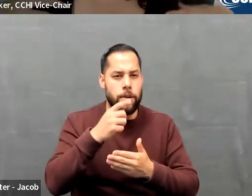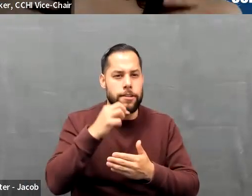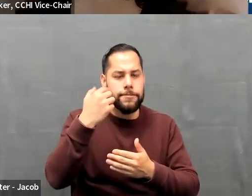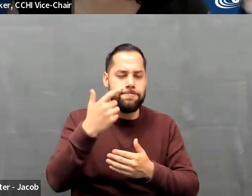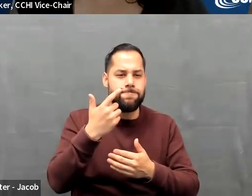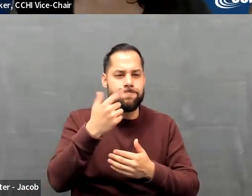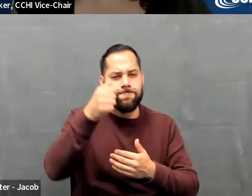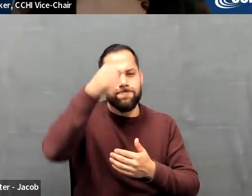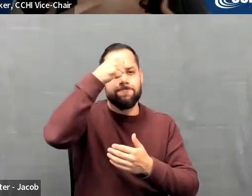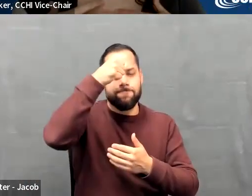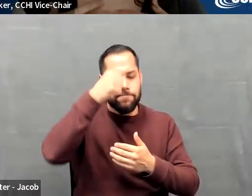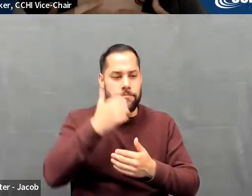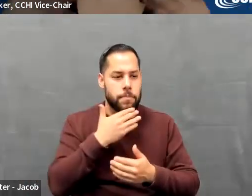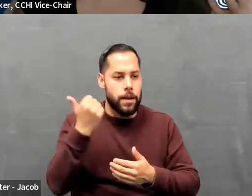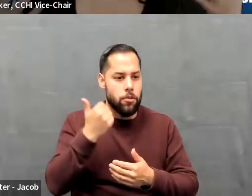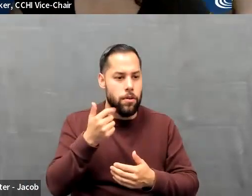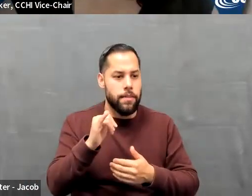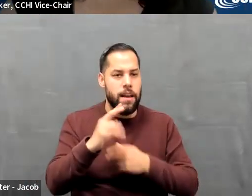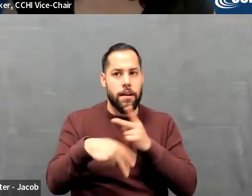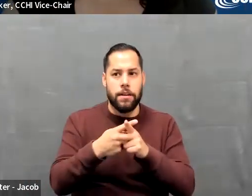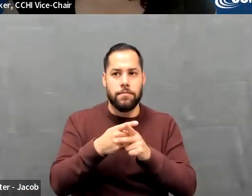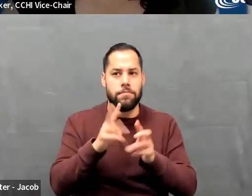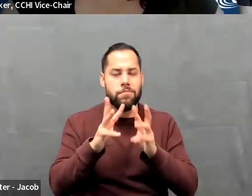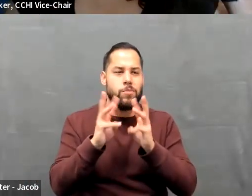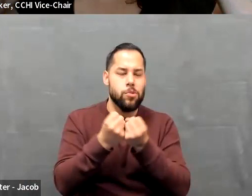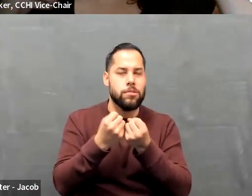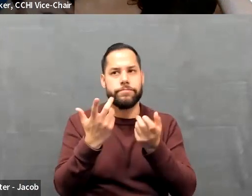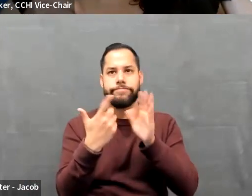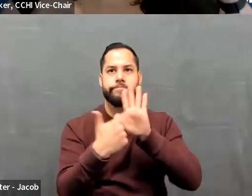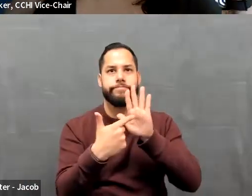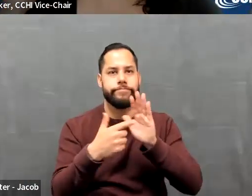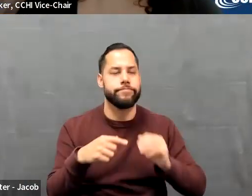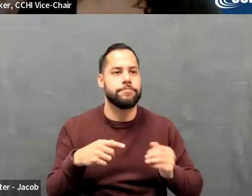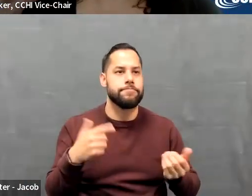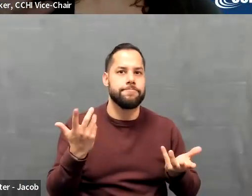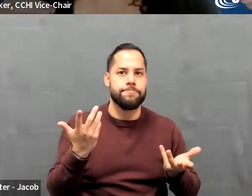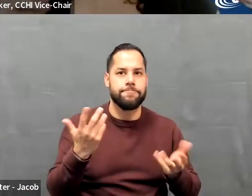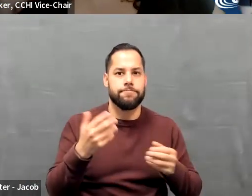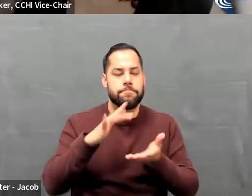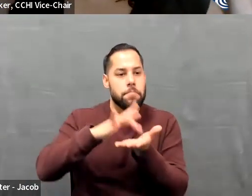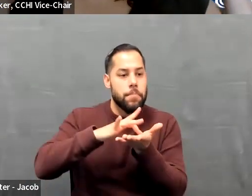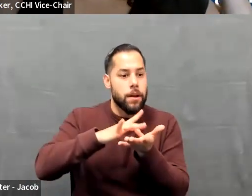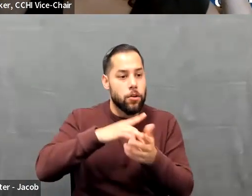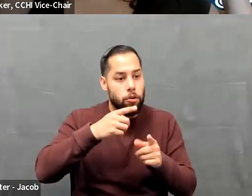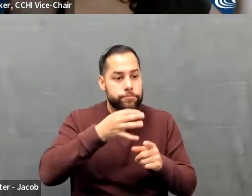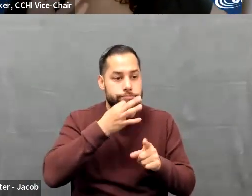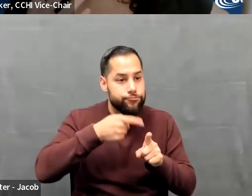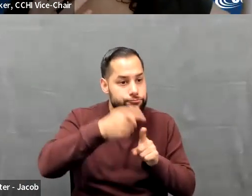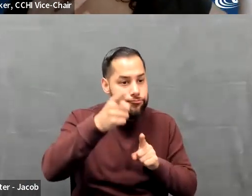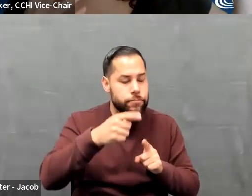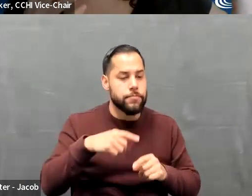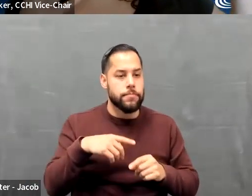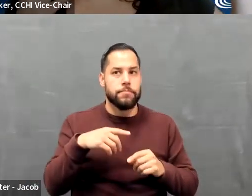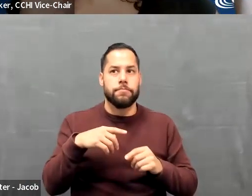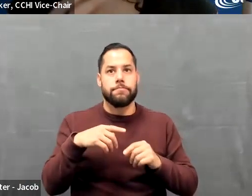even if it's a, and this isn't the kind of workshop that I teach, but let's say it's a workshop on a medical specialty, on the